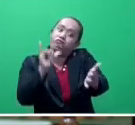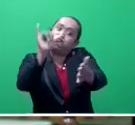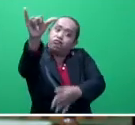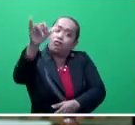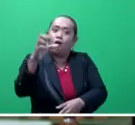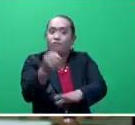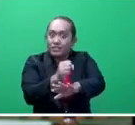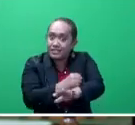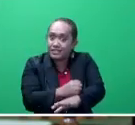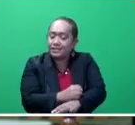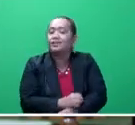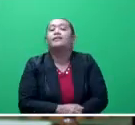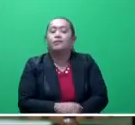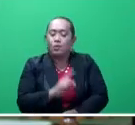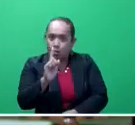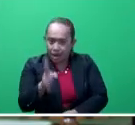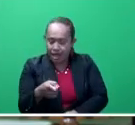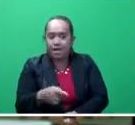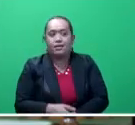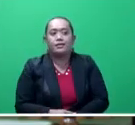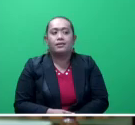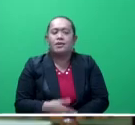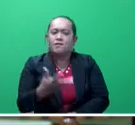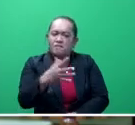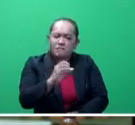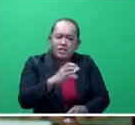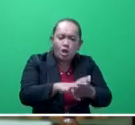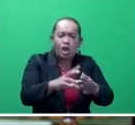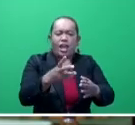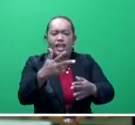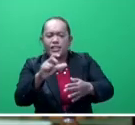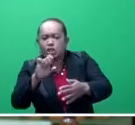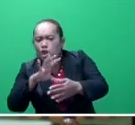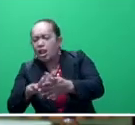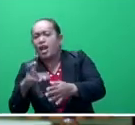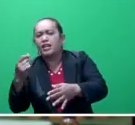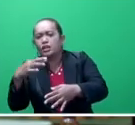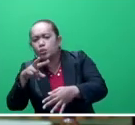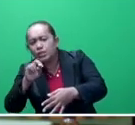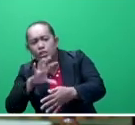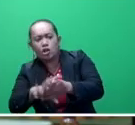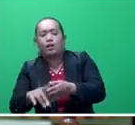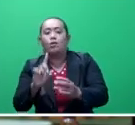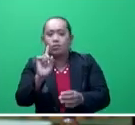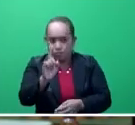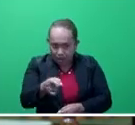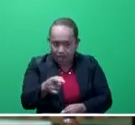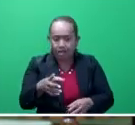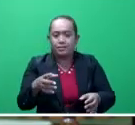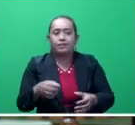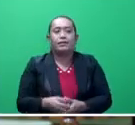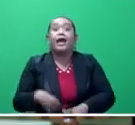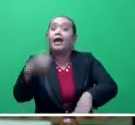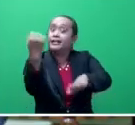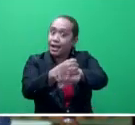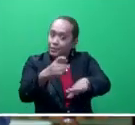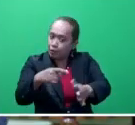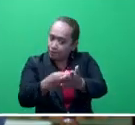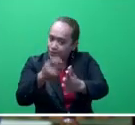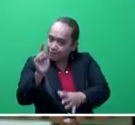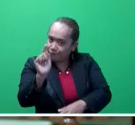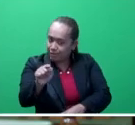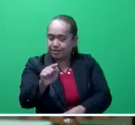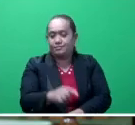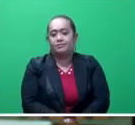them a few dollars, $50, $80, $120, depending on the report that they want. Again, government will pick up those